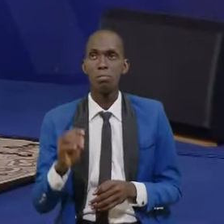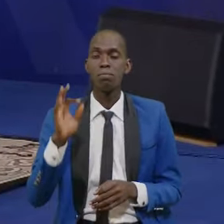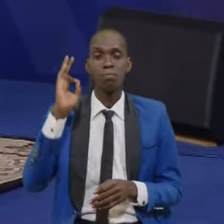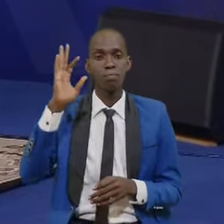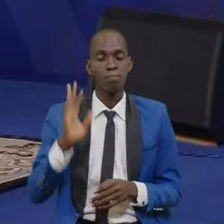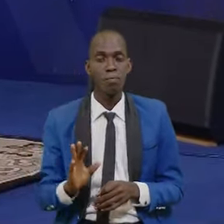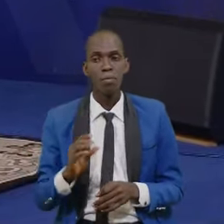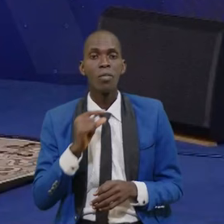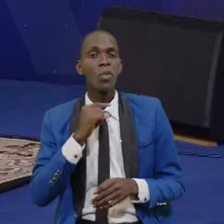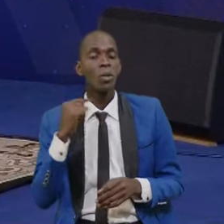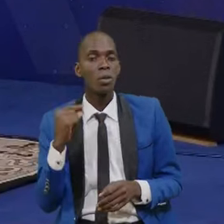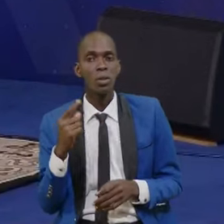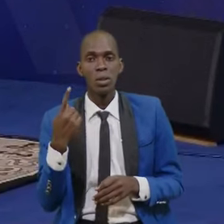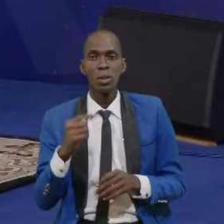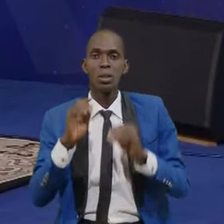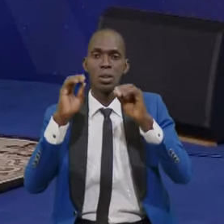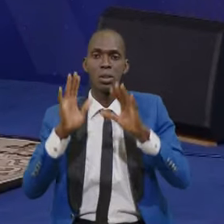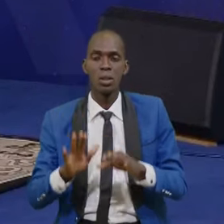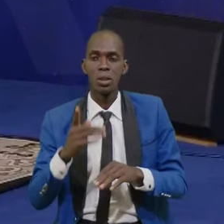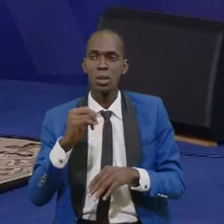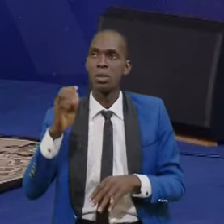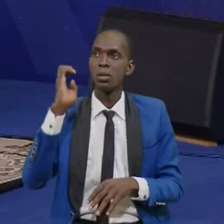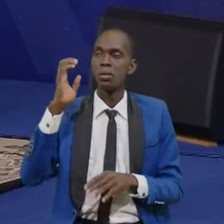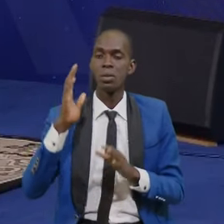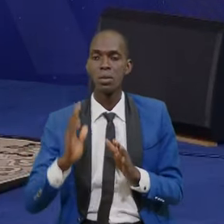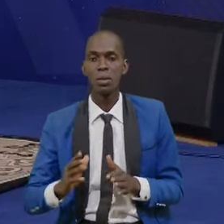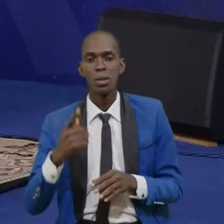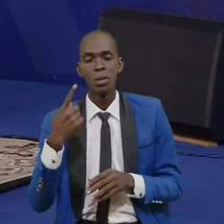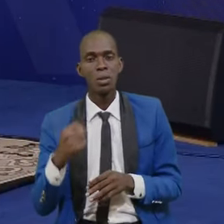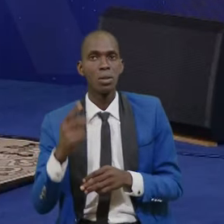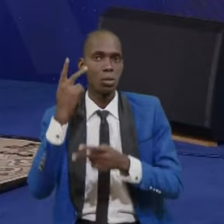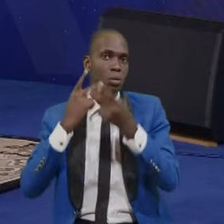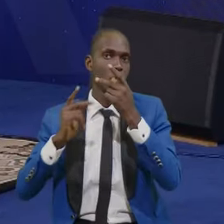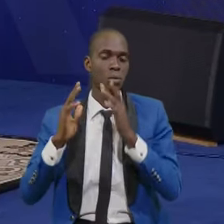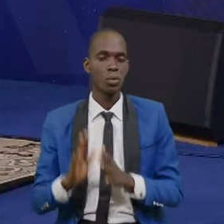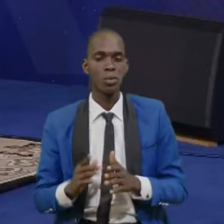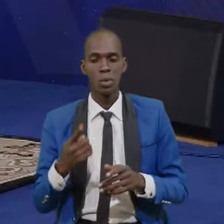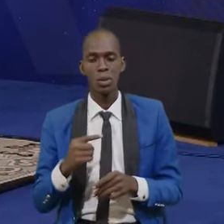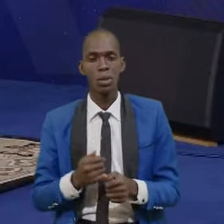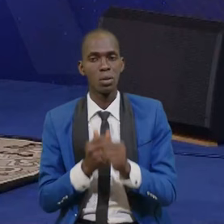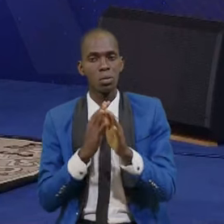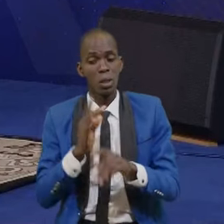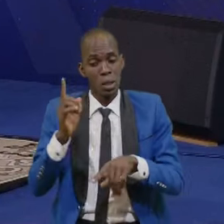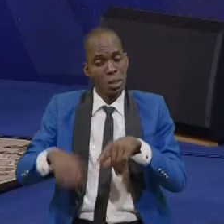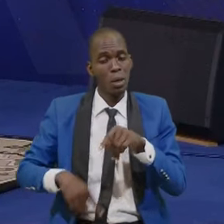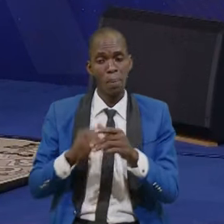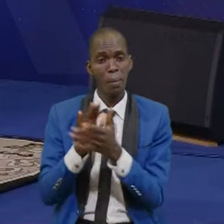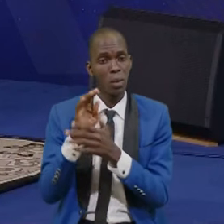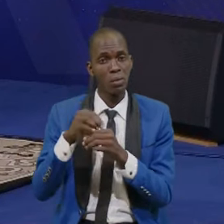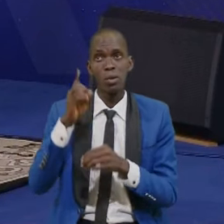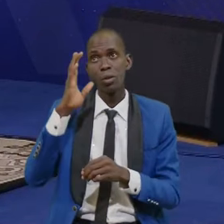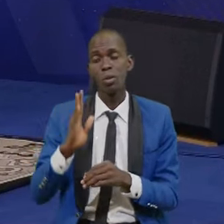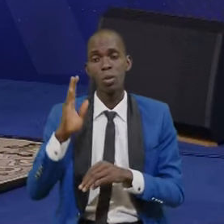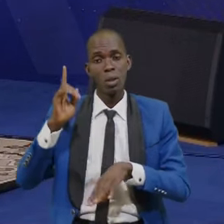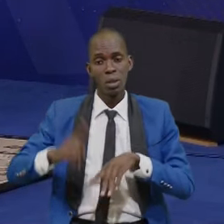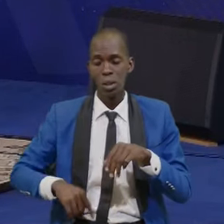teacher, the evangelist, the prophet, the apostle cannot even believe in God, he cannot trust in God